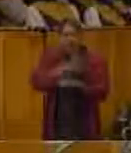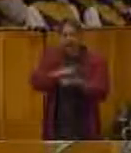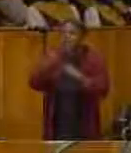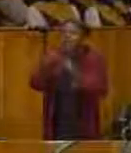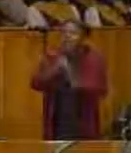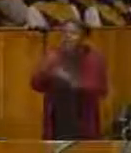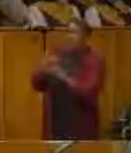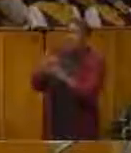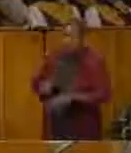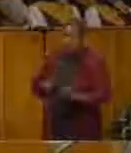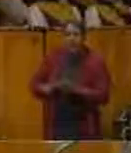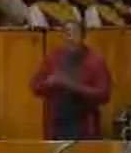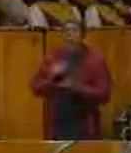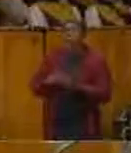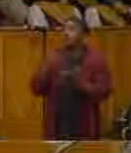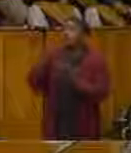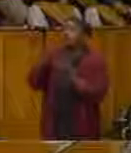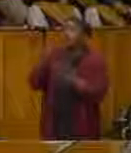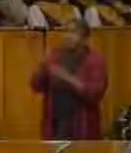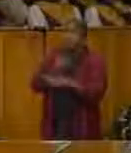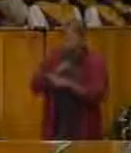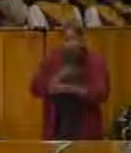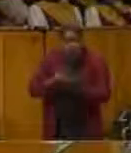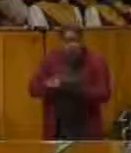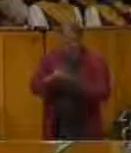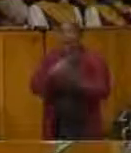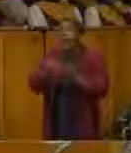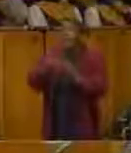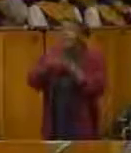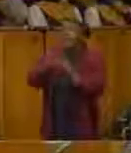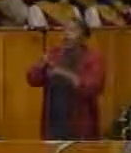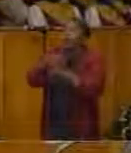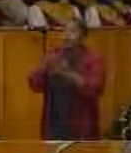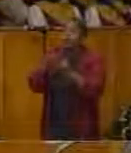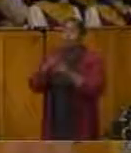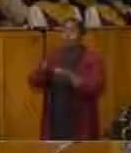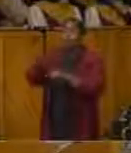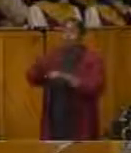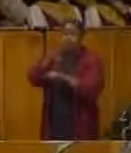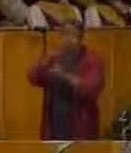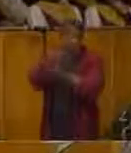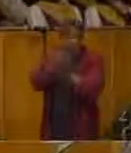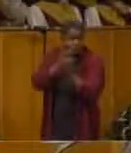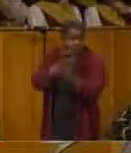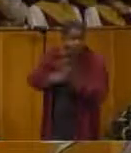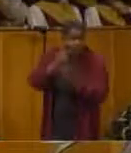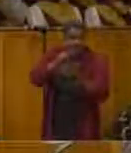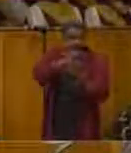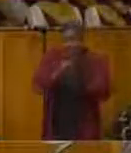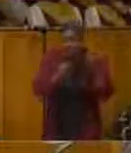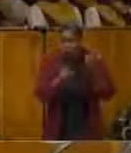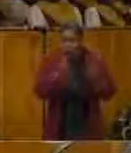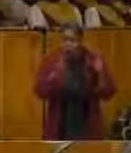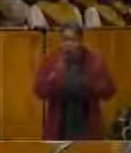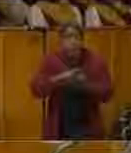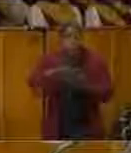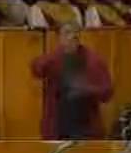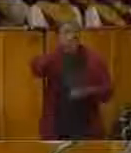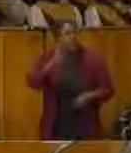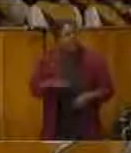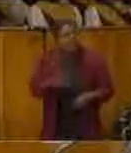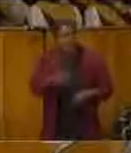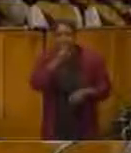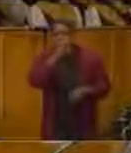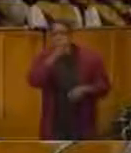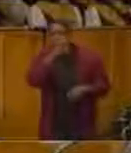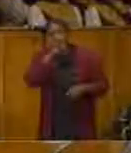your neighbor and to serve in ministry and to lead others to the cross of Jesus Christ, if we talked about all of that but never dealt with